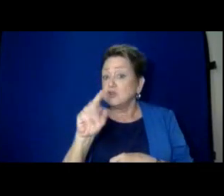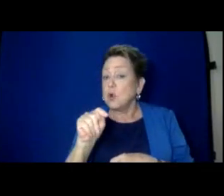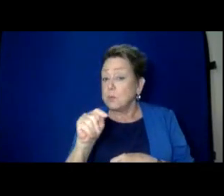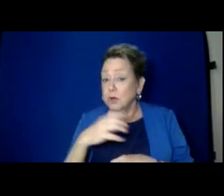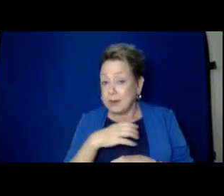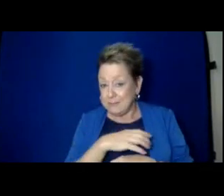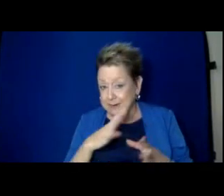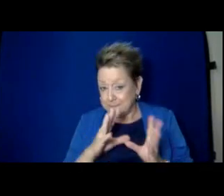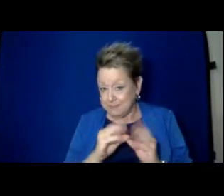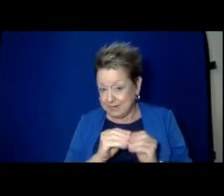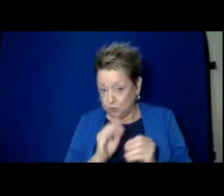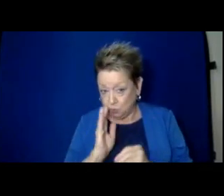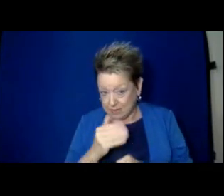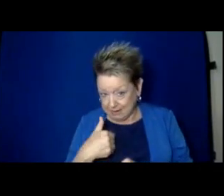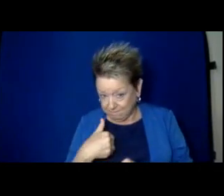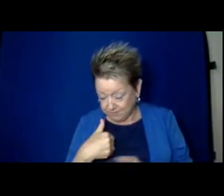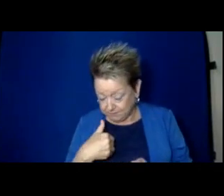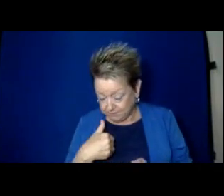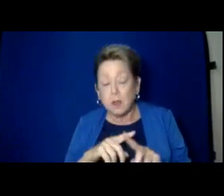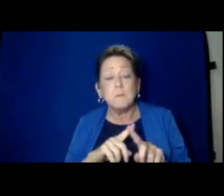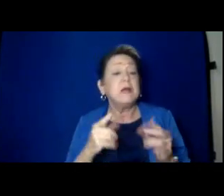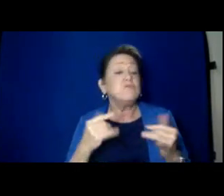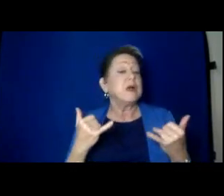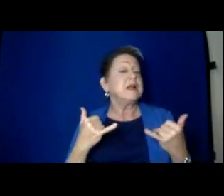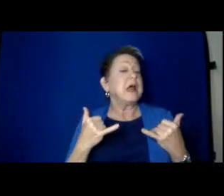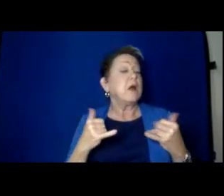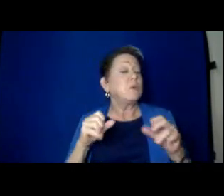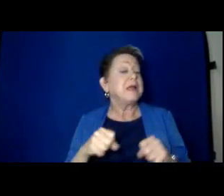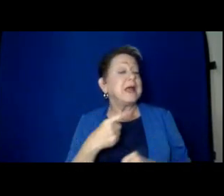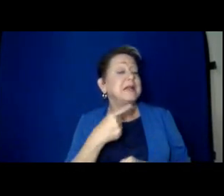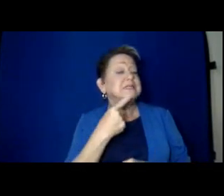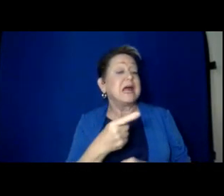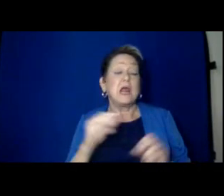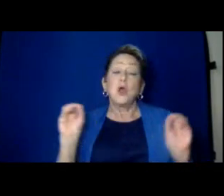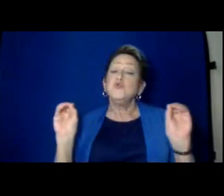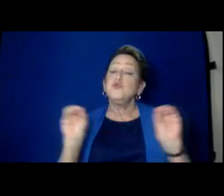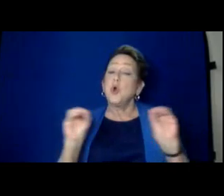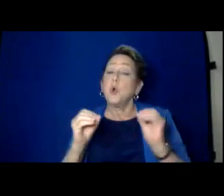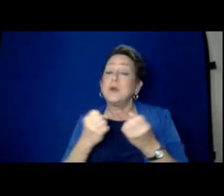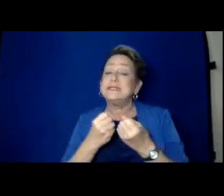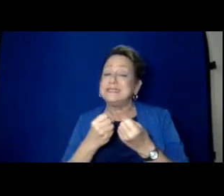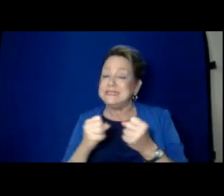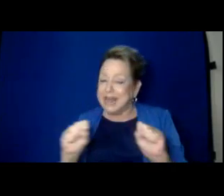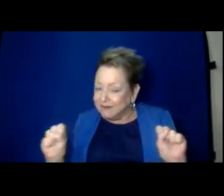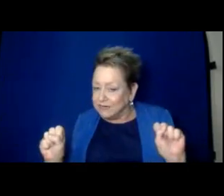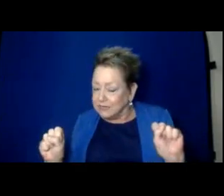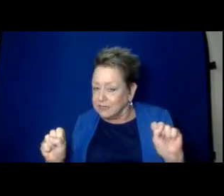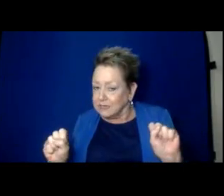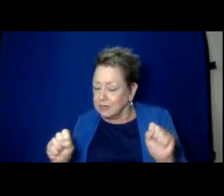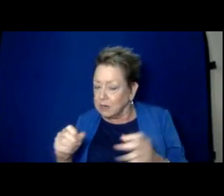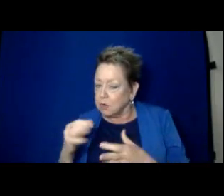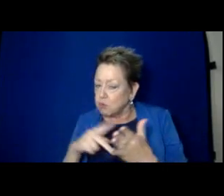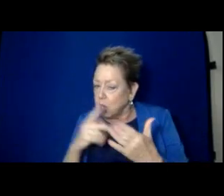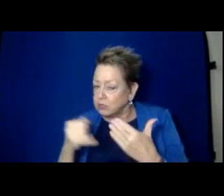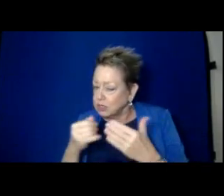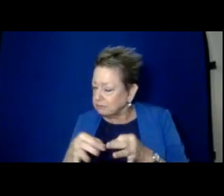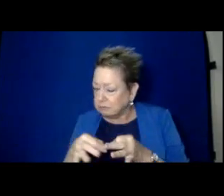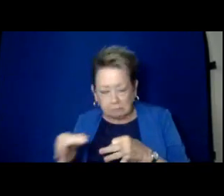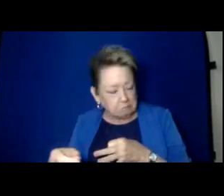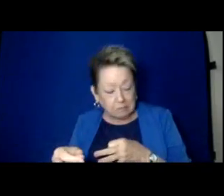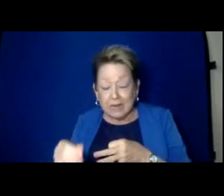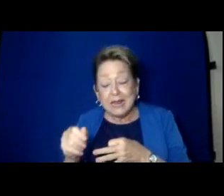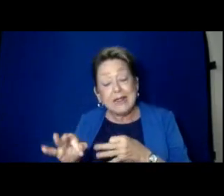meetings. Right. What we can commit to right now is that no safety critical projects will be deferred. So anything